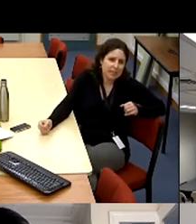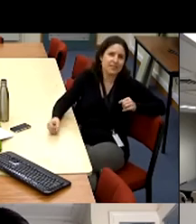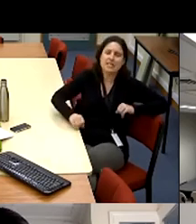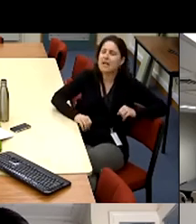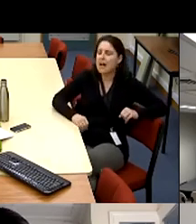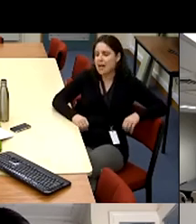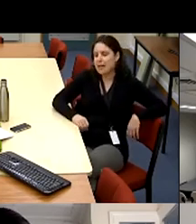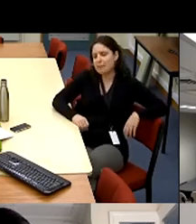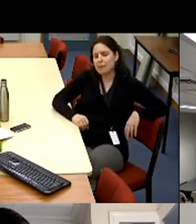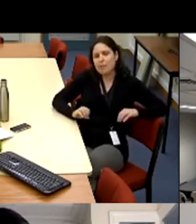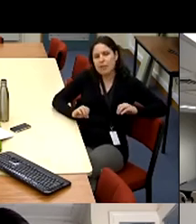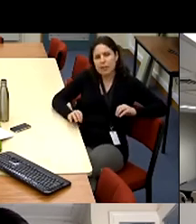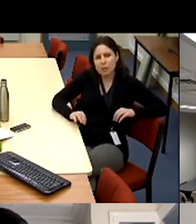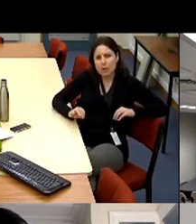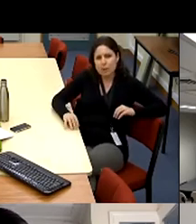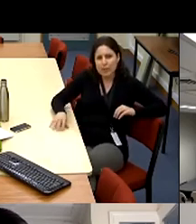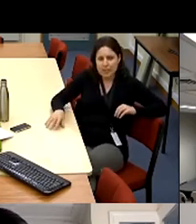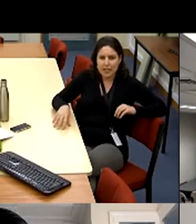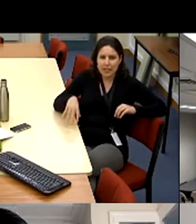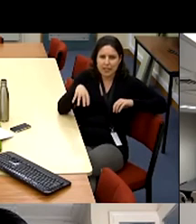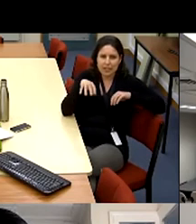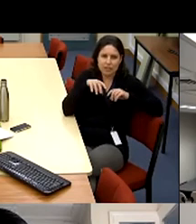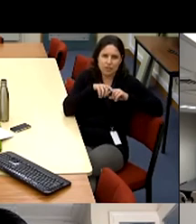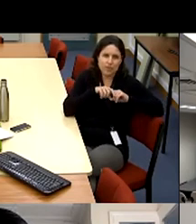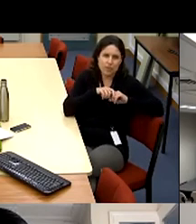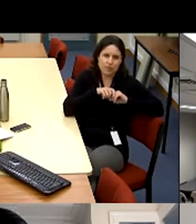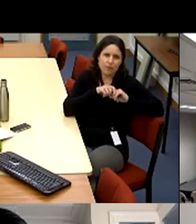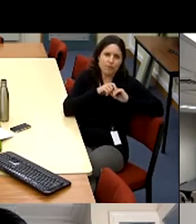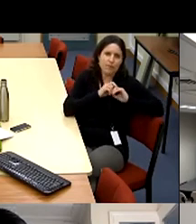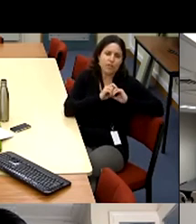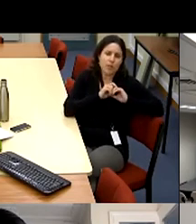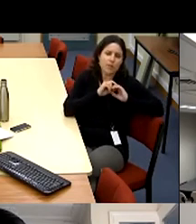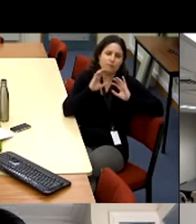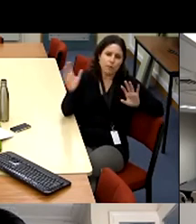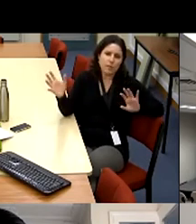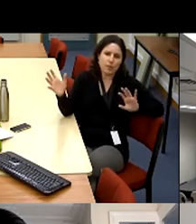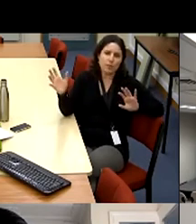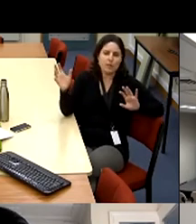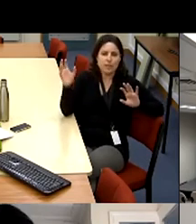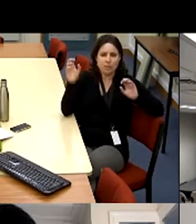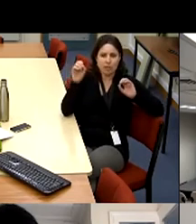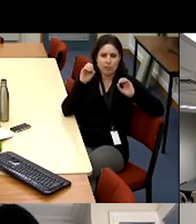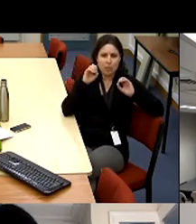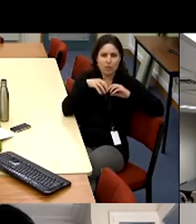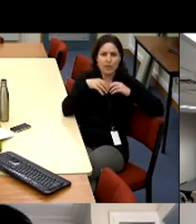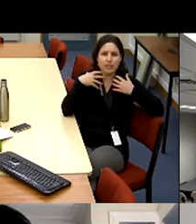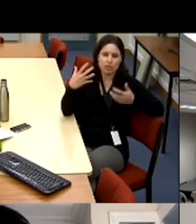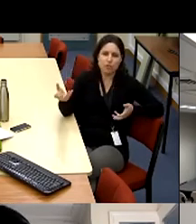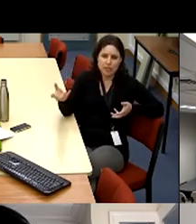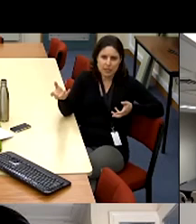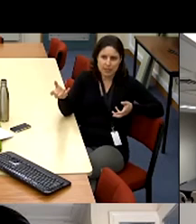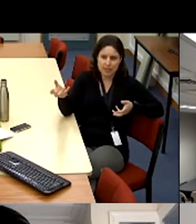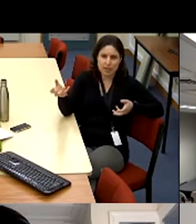New Zealand. But I think what people are getting at in terms of showing the full story was not so much about what they